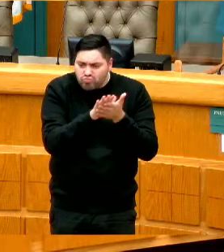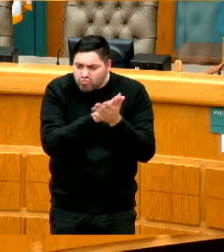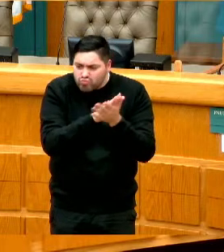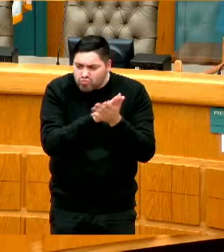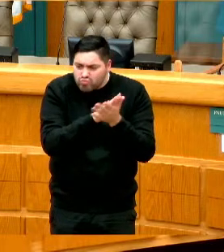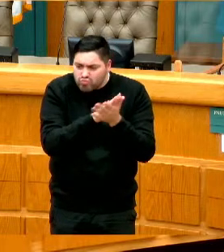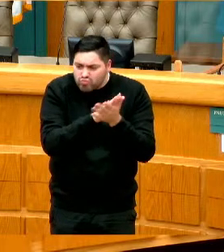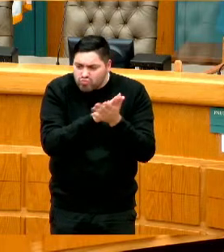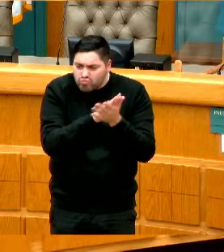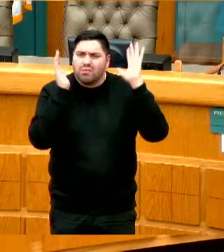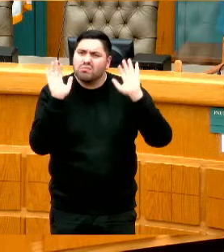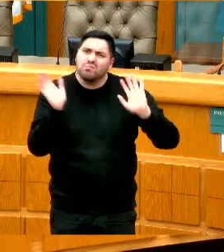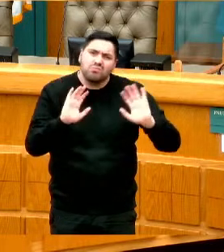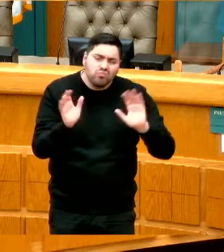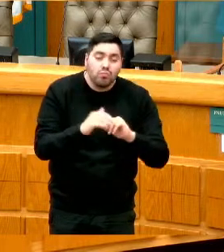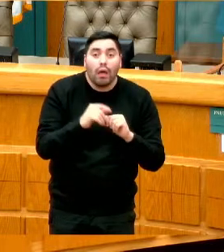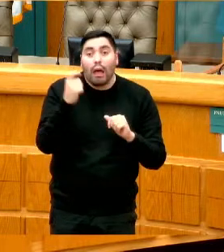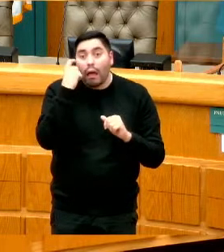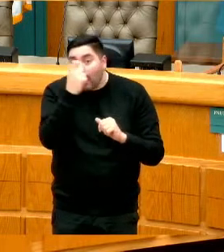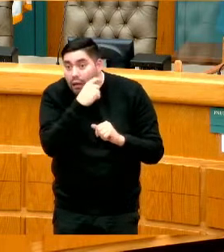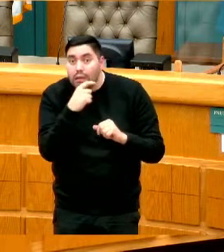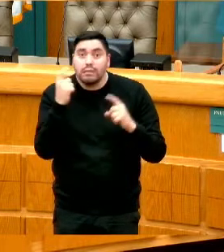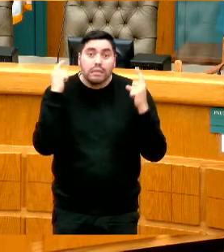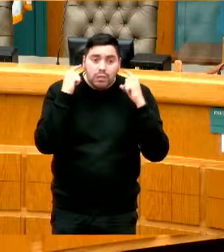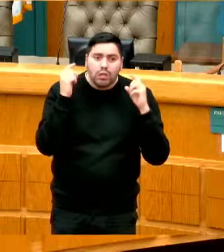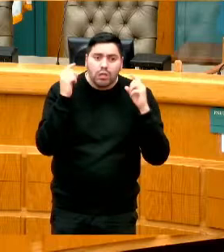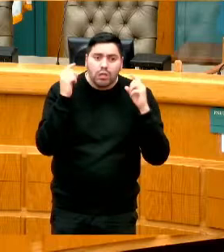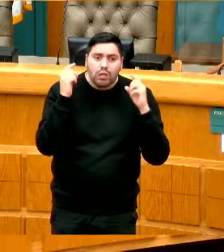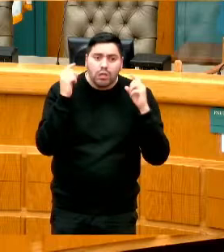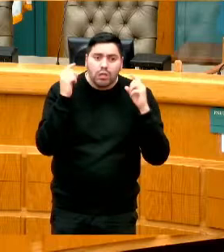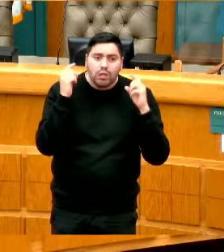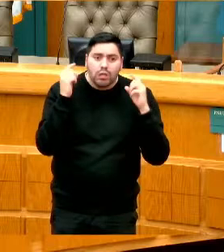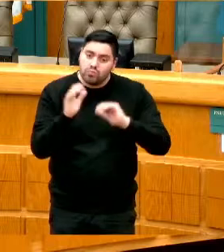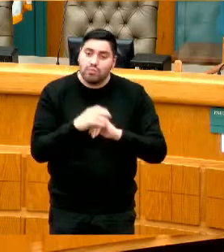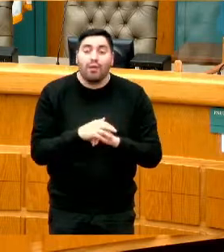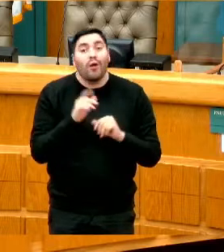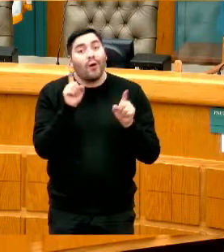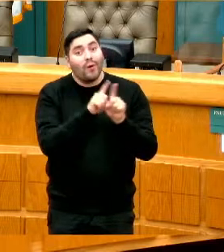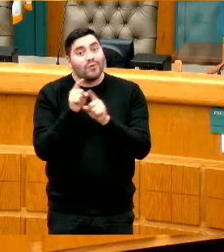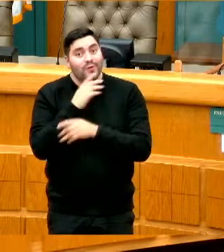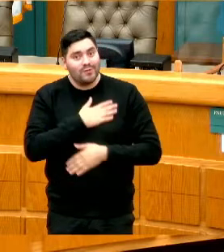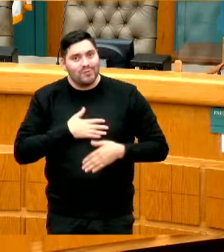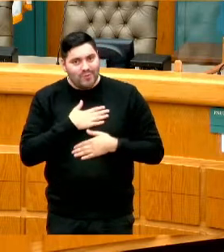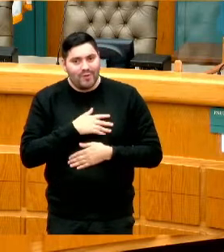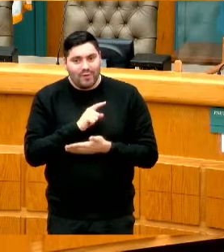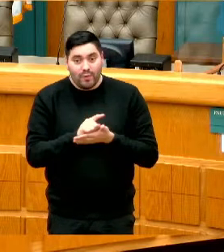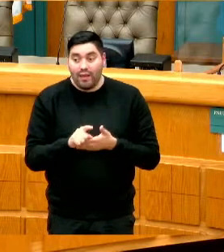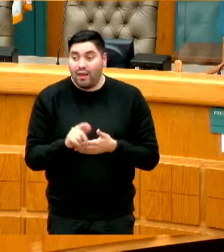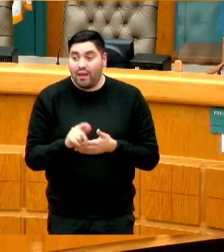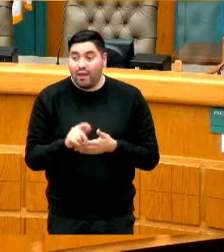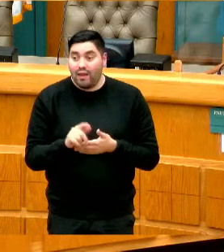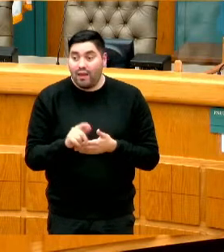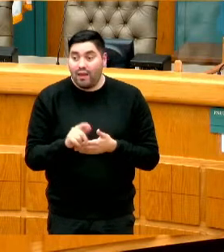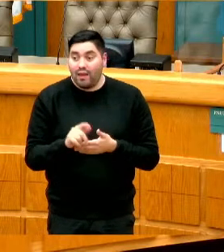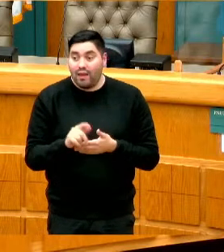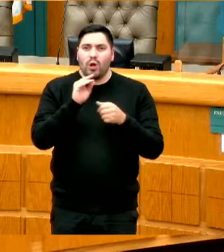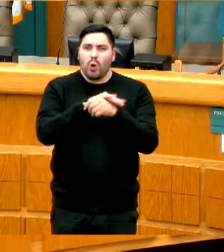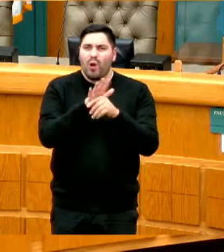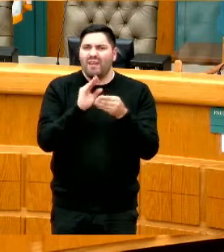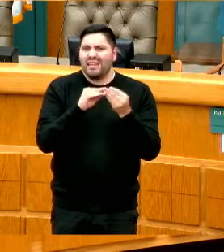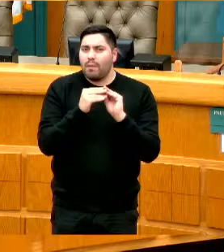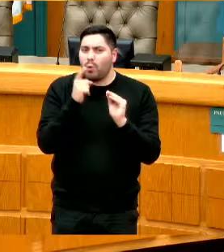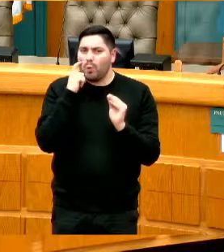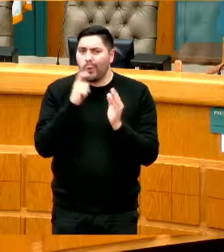face and your eyes and your ears. And enjoy the week. And our case numbers, which Annette will talk about, there is a little bit of